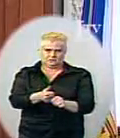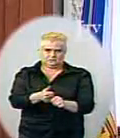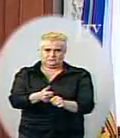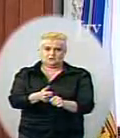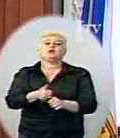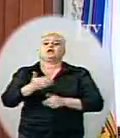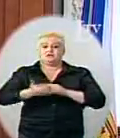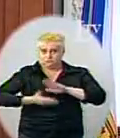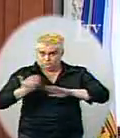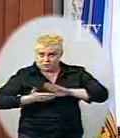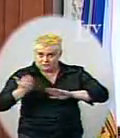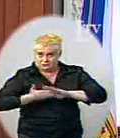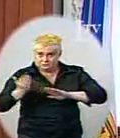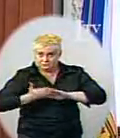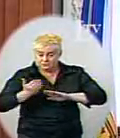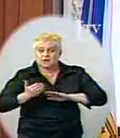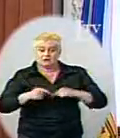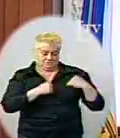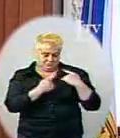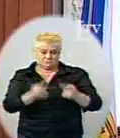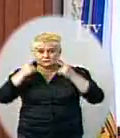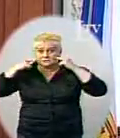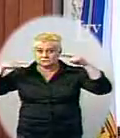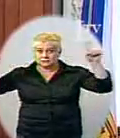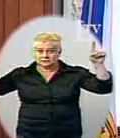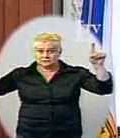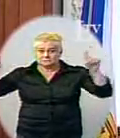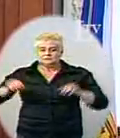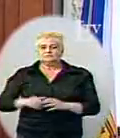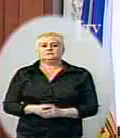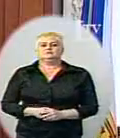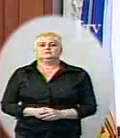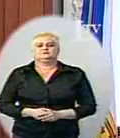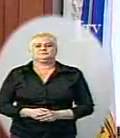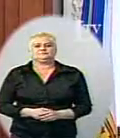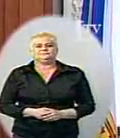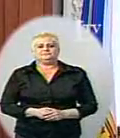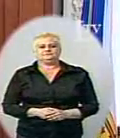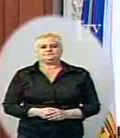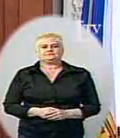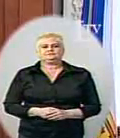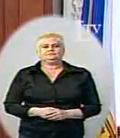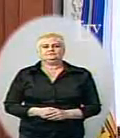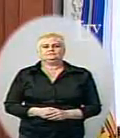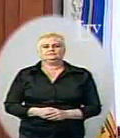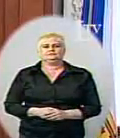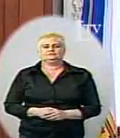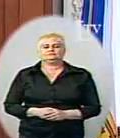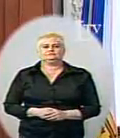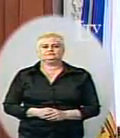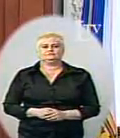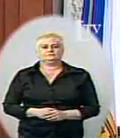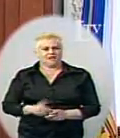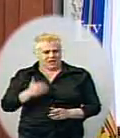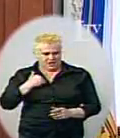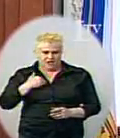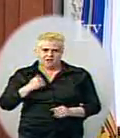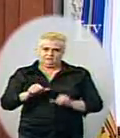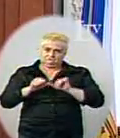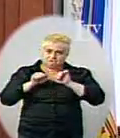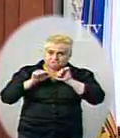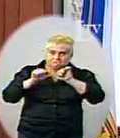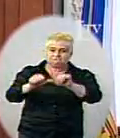track. The plan is working. Even as it has to build a sustainable,